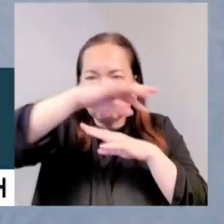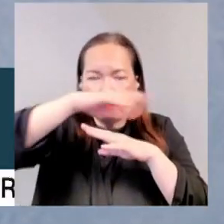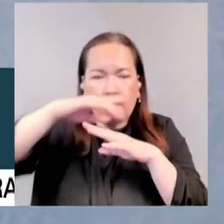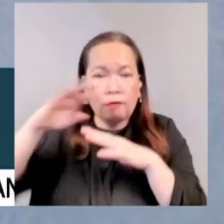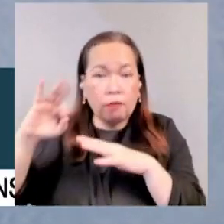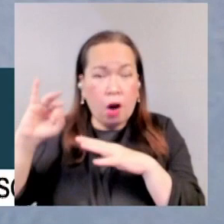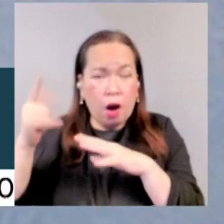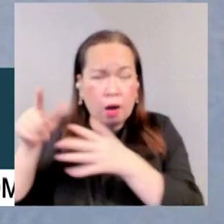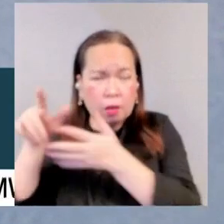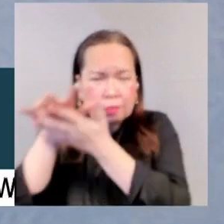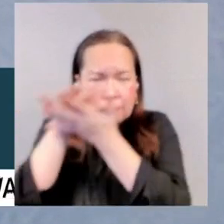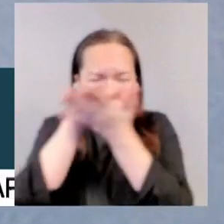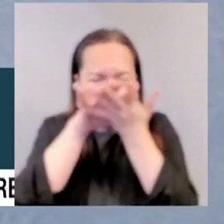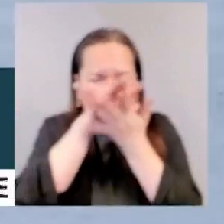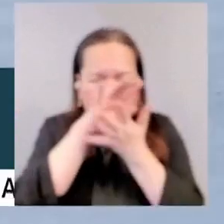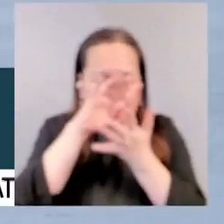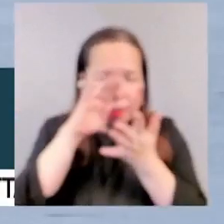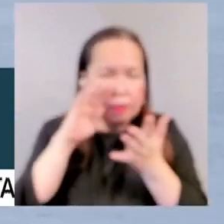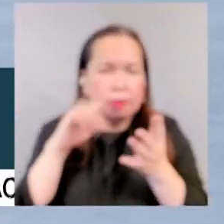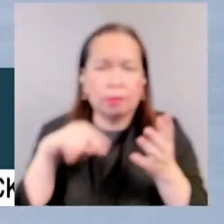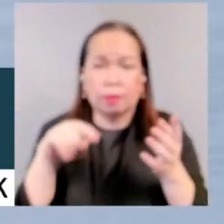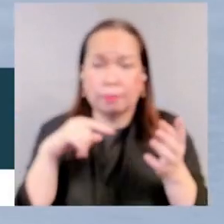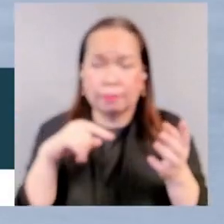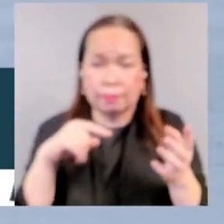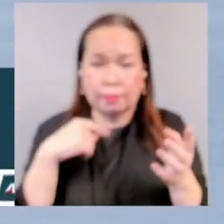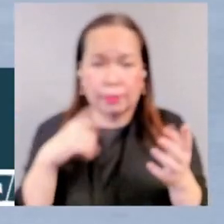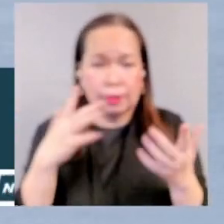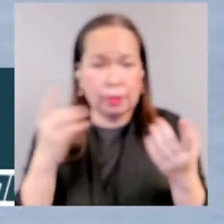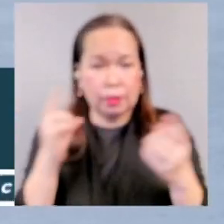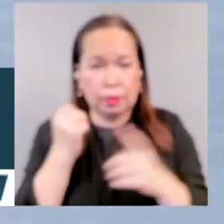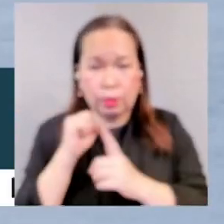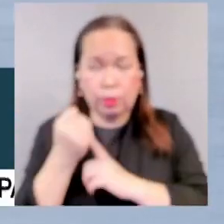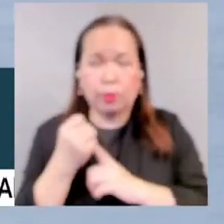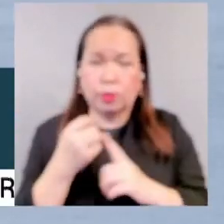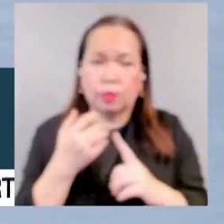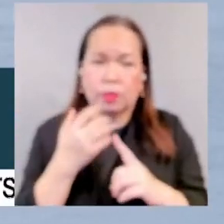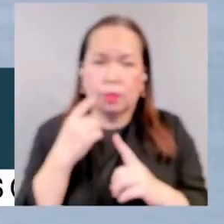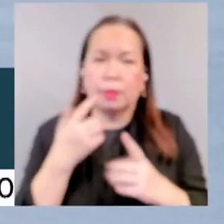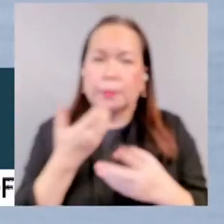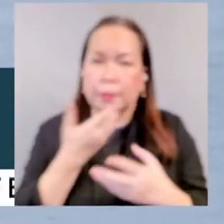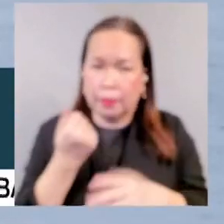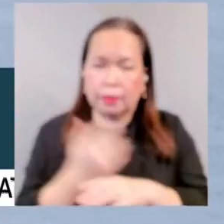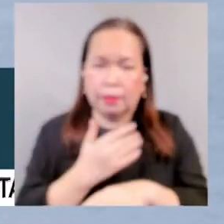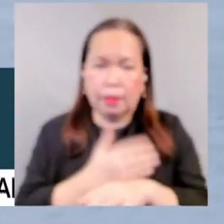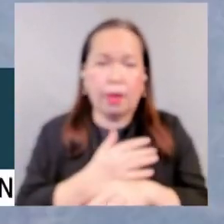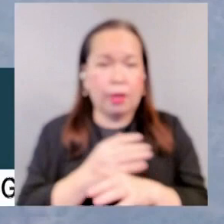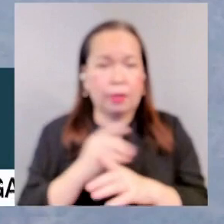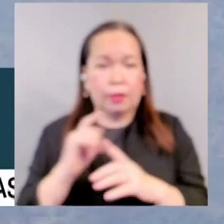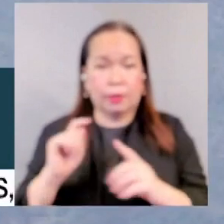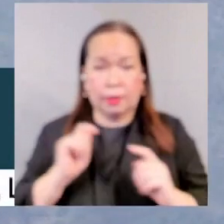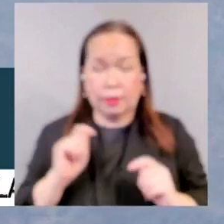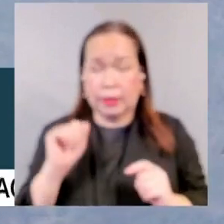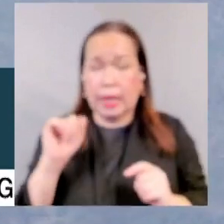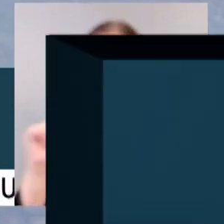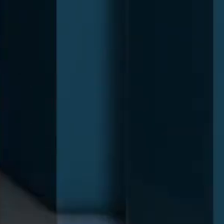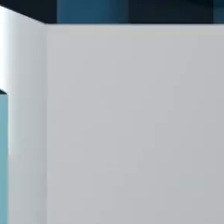say the situation is becoming better and the fog that's now subsiding. Taal remains under alert level 1.